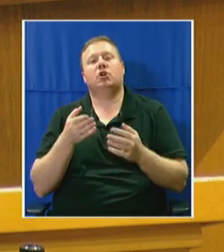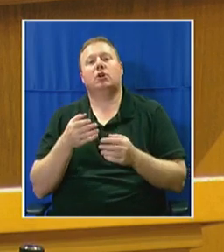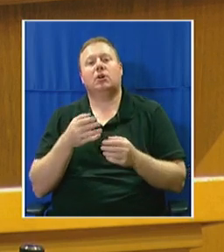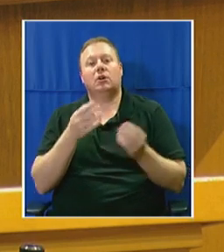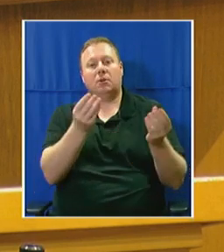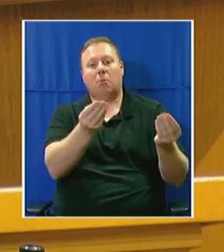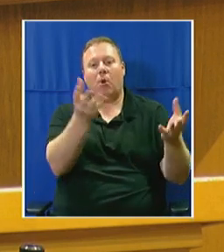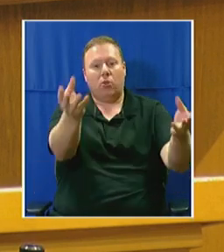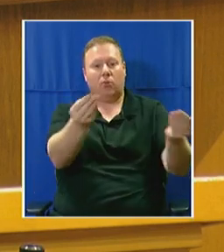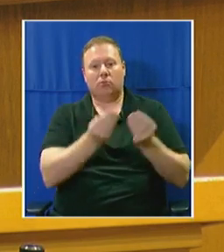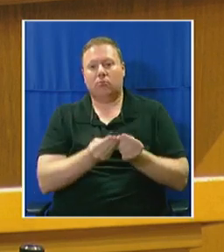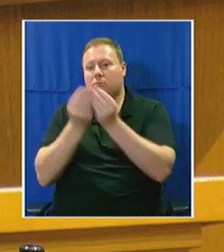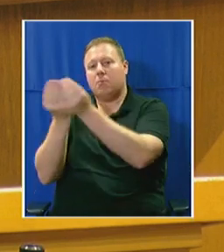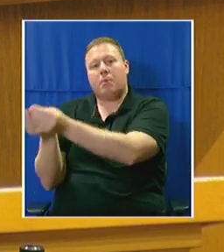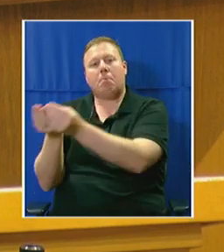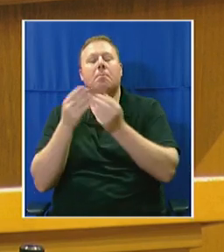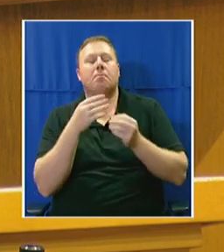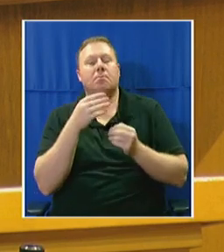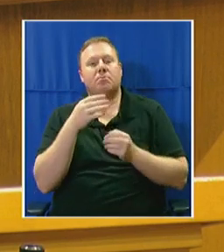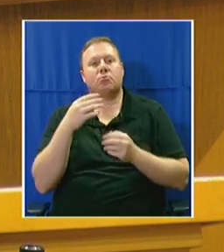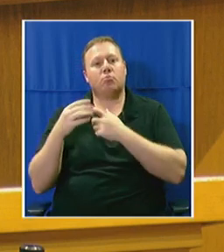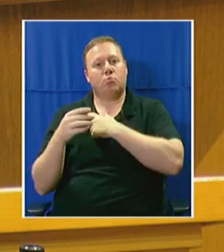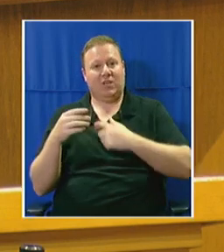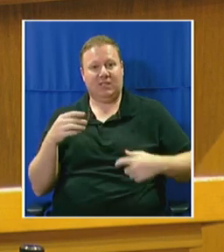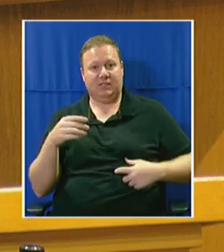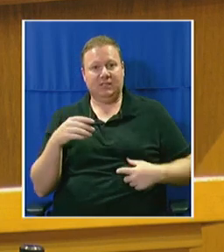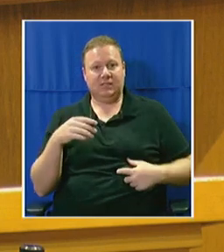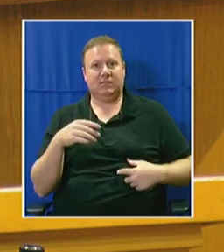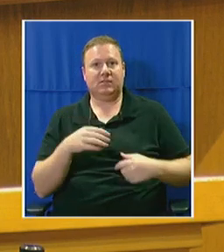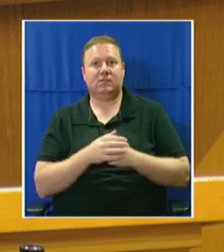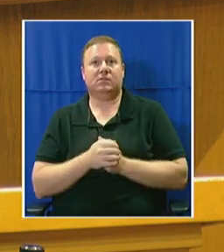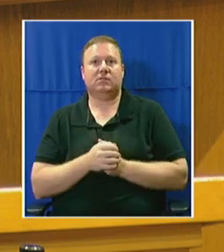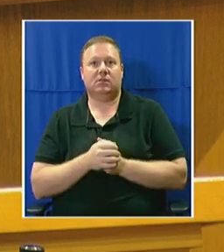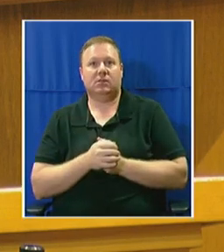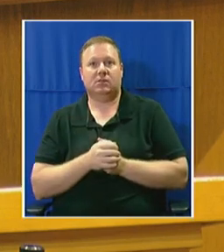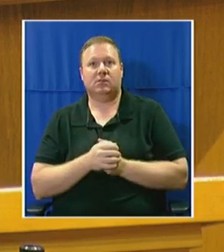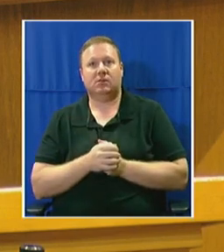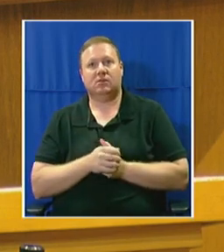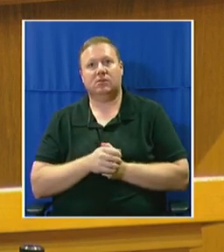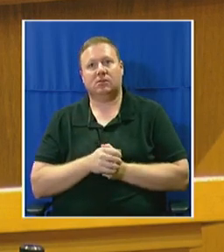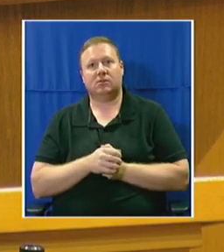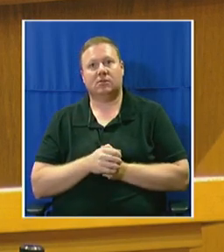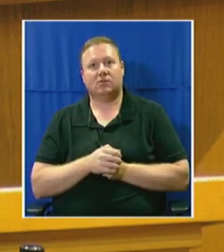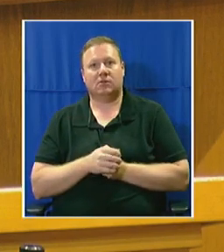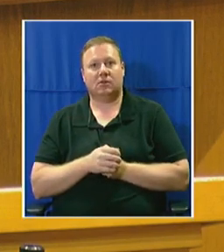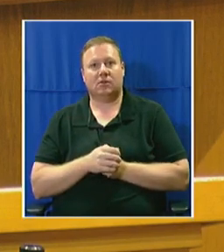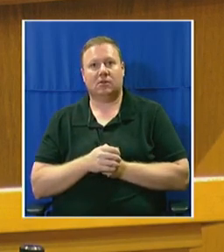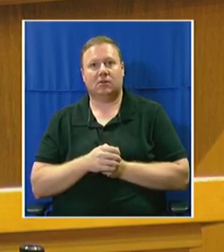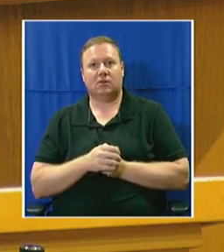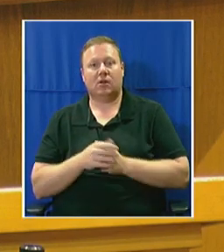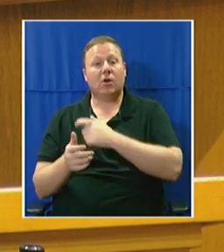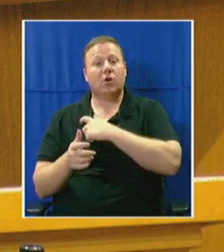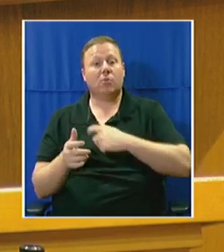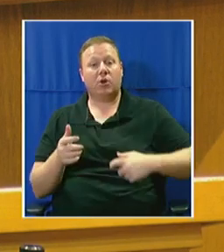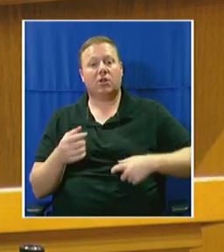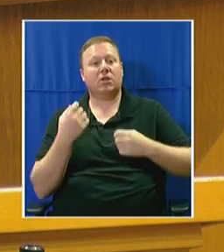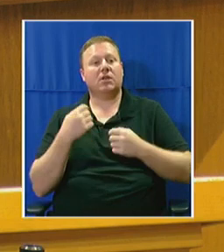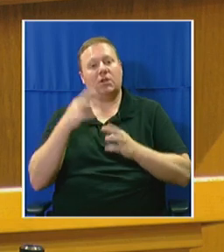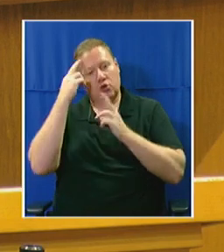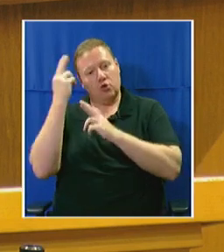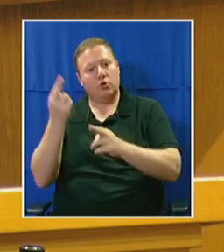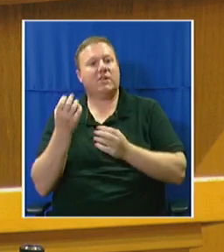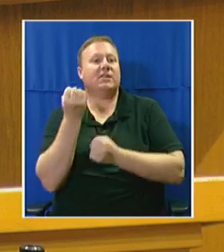fair noting amongst others that both Advocates had made submissions to the president and these formed part